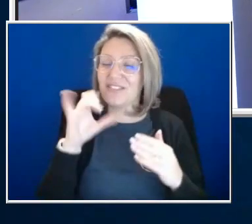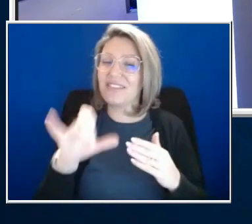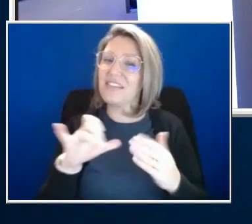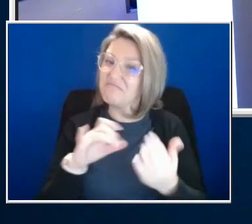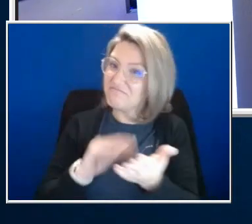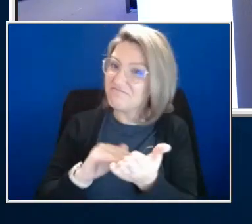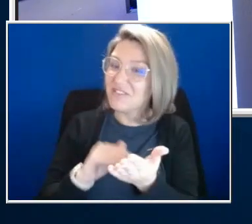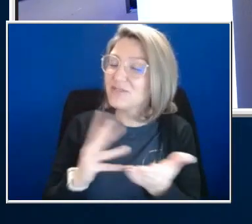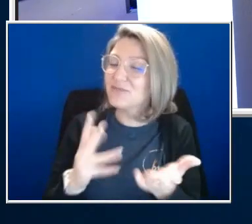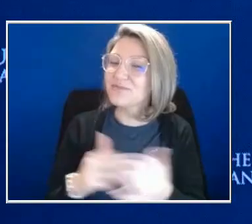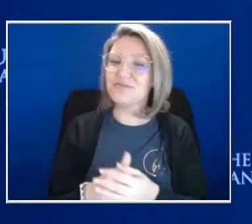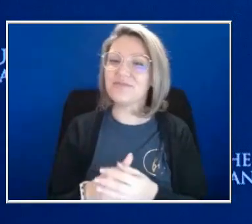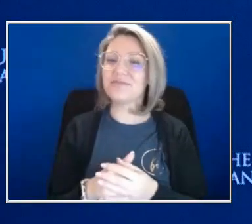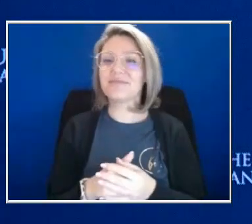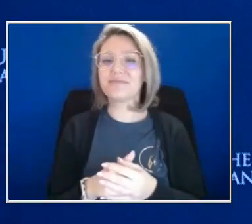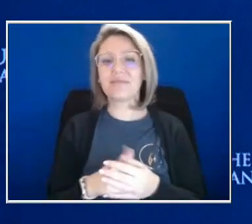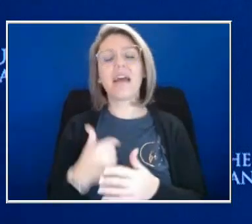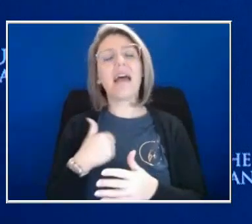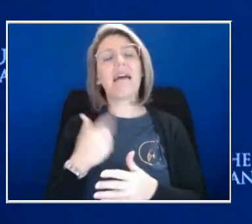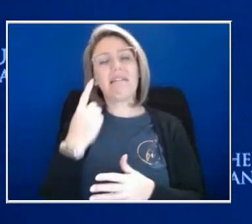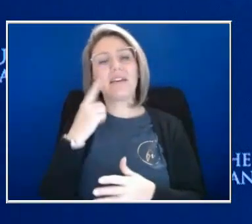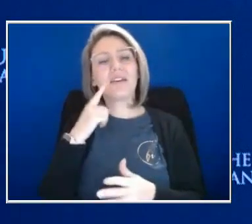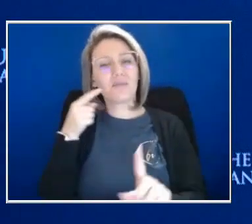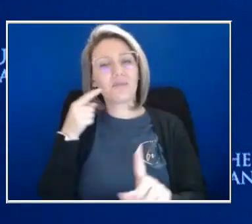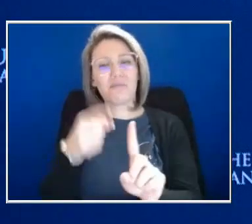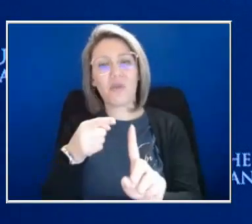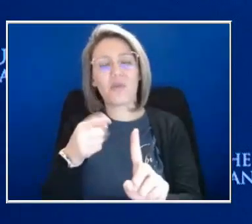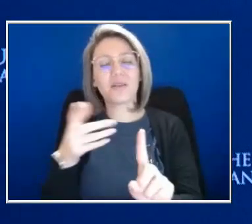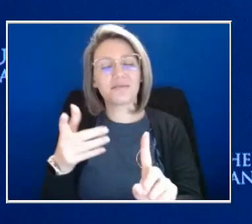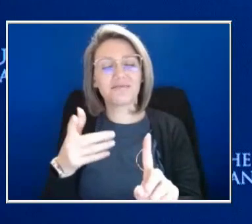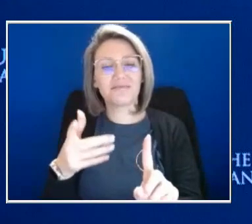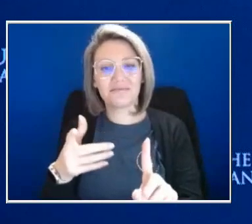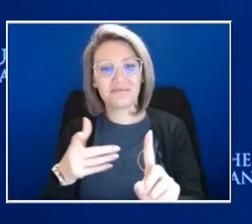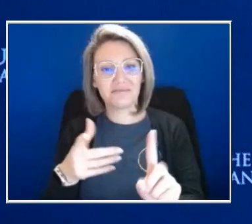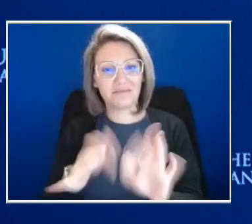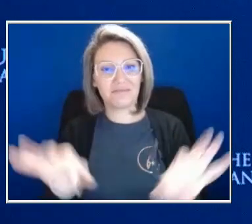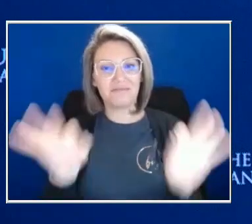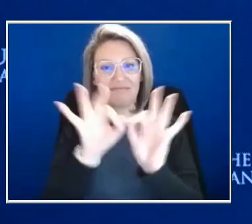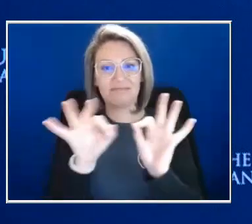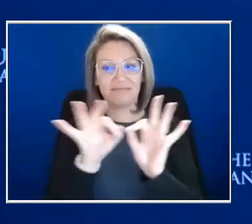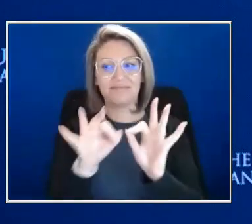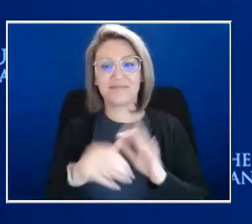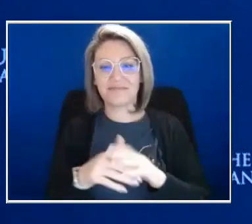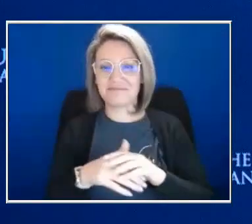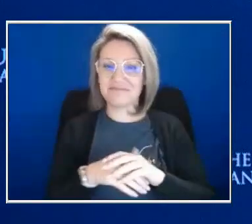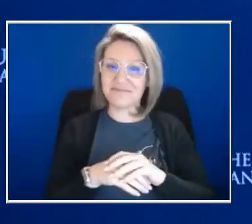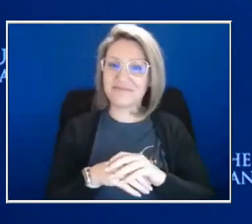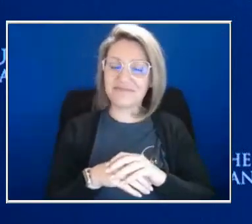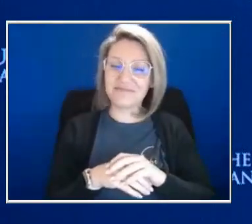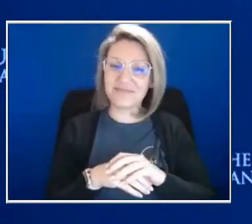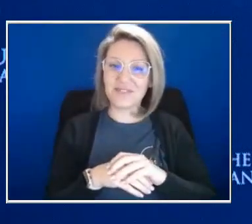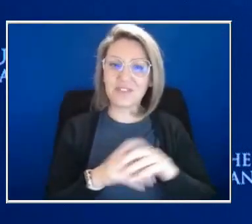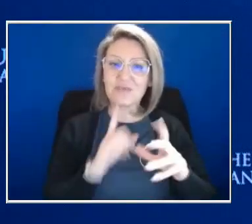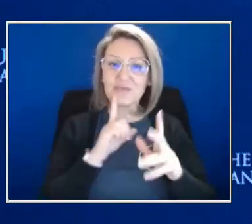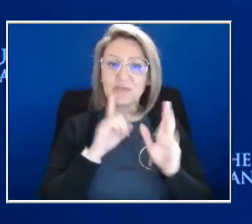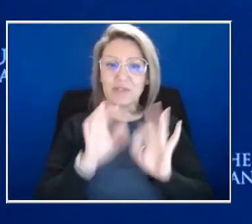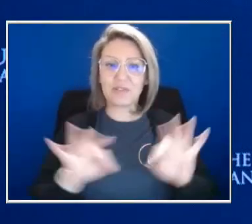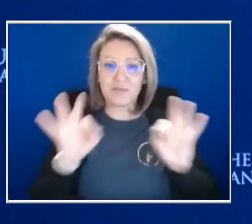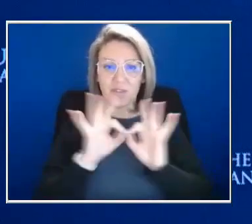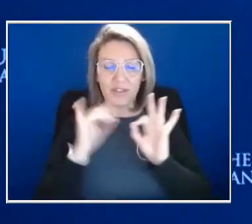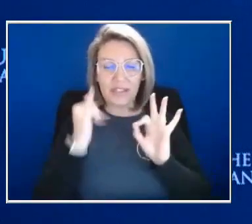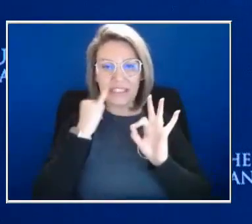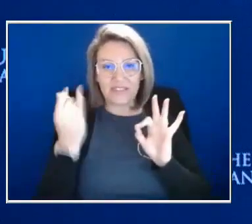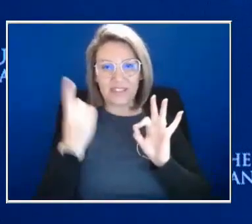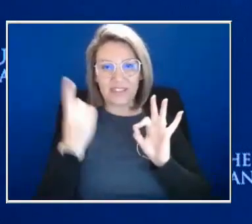Yeah, I think Corey's point is quite poignant, and certainly it is very important. If you have something going on